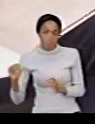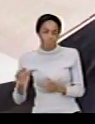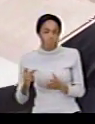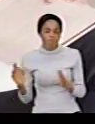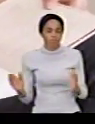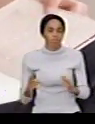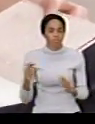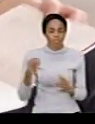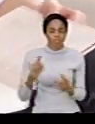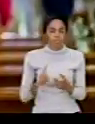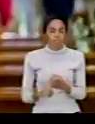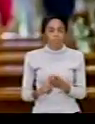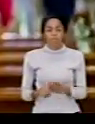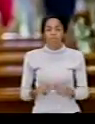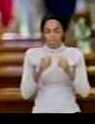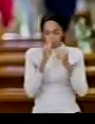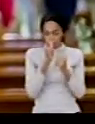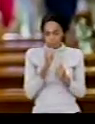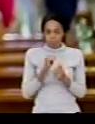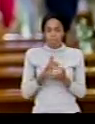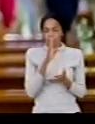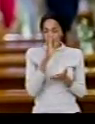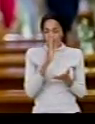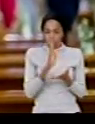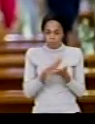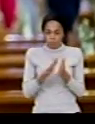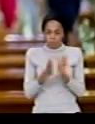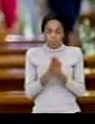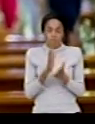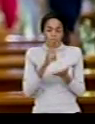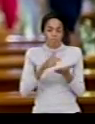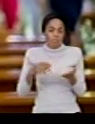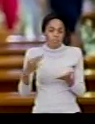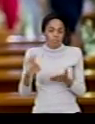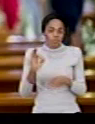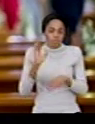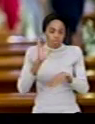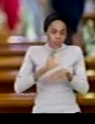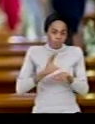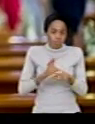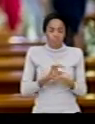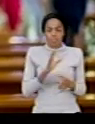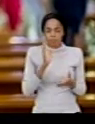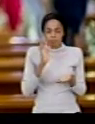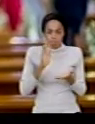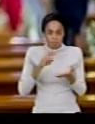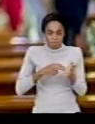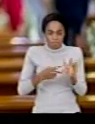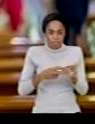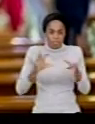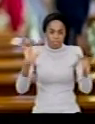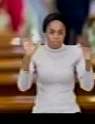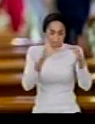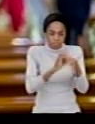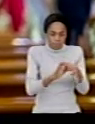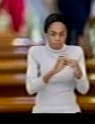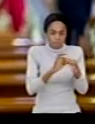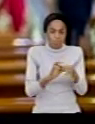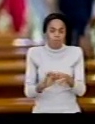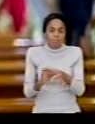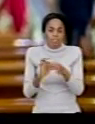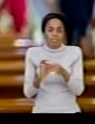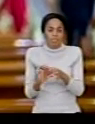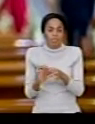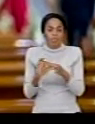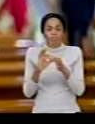they must become part of the church. And becoming part of the church means enrollment. And it means we're enlisting them as part of